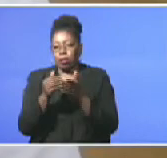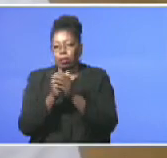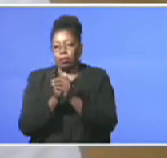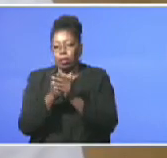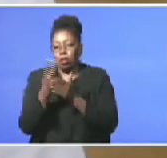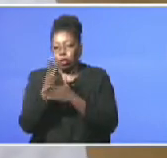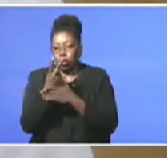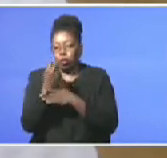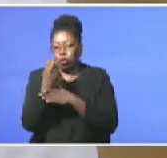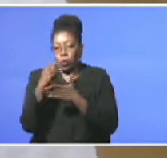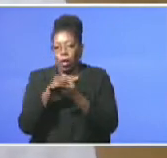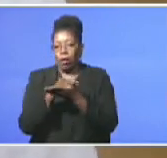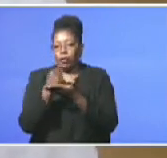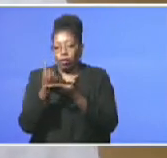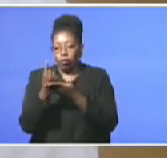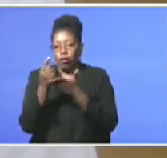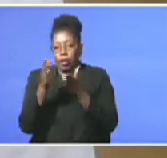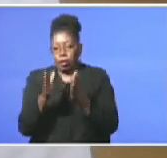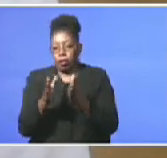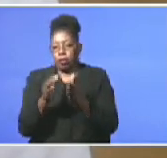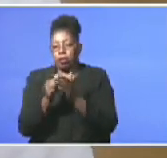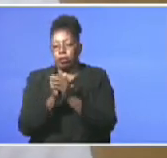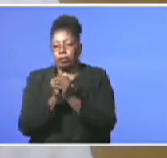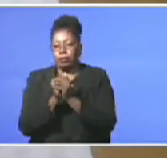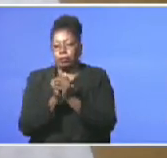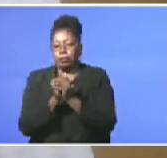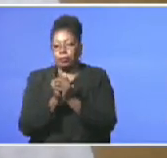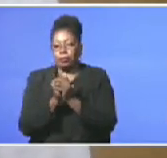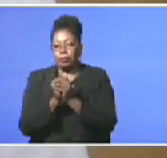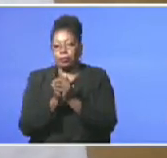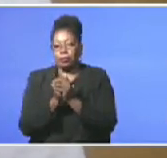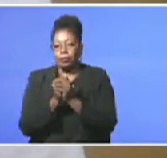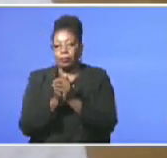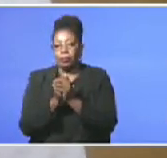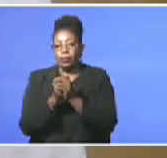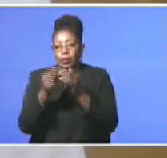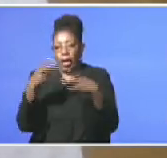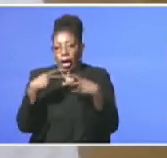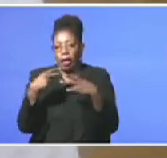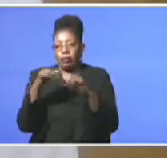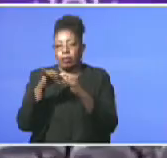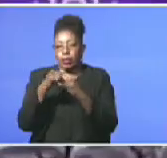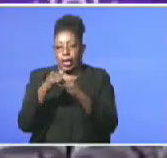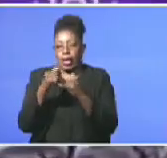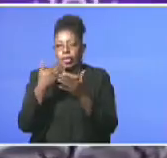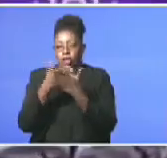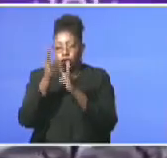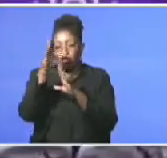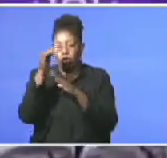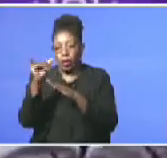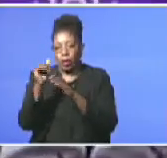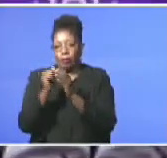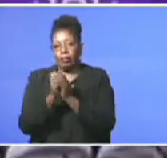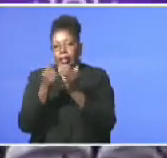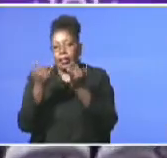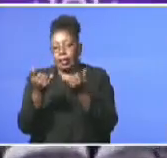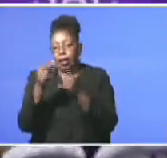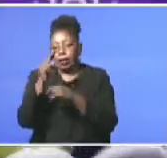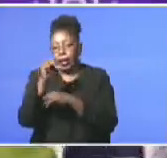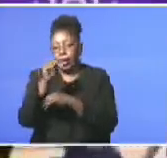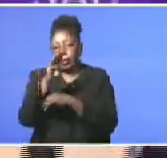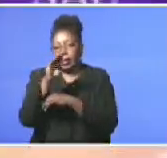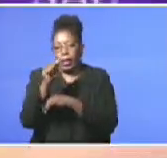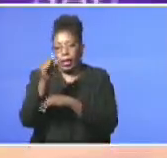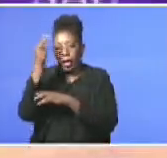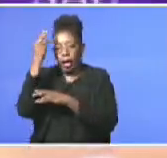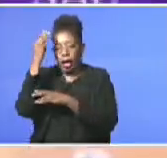two 12th graders. Very, very impressive. Got a little bit of size, got some pretty good shooters. From the NBA, Buddy Hield